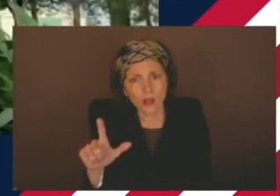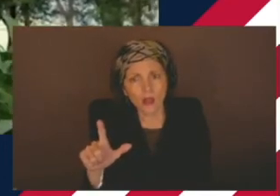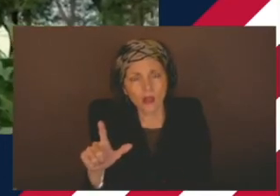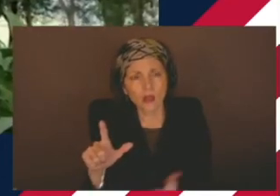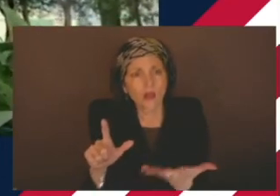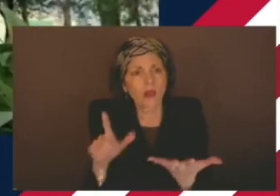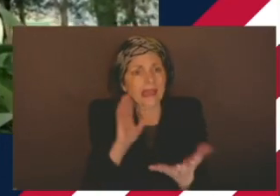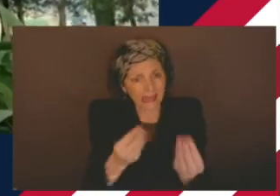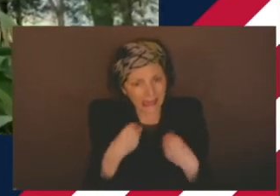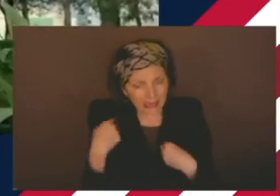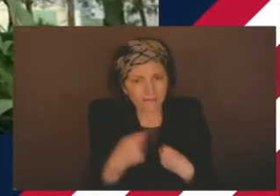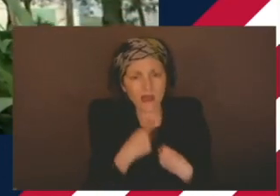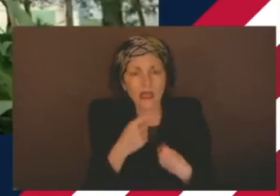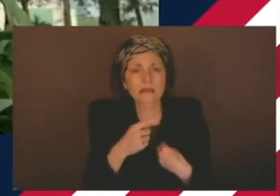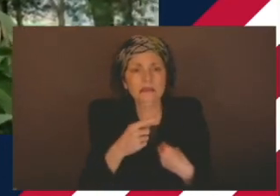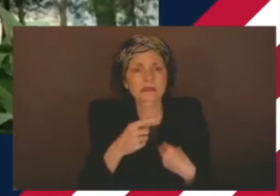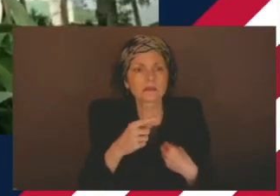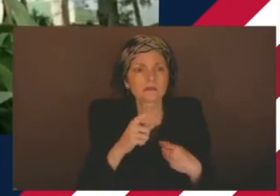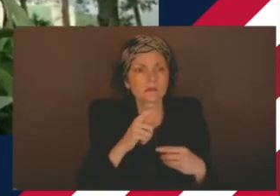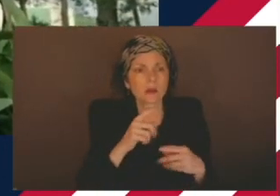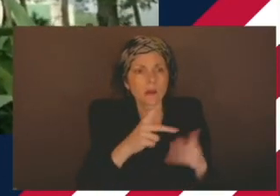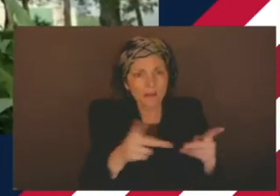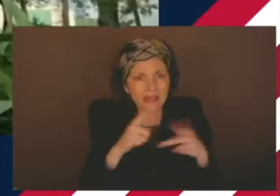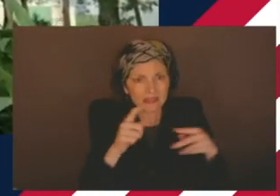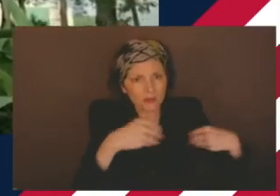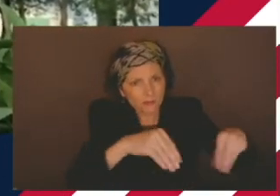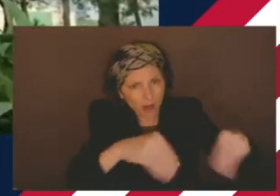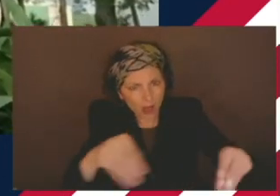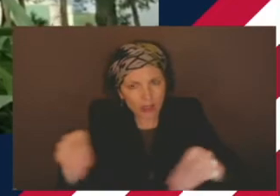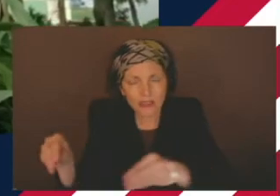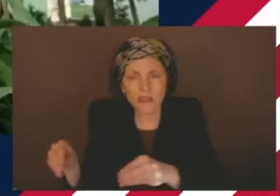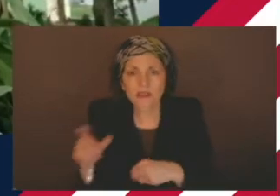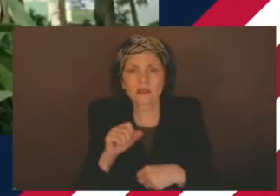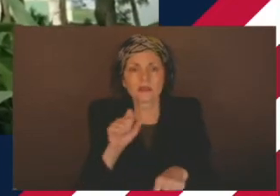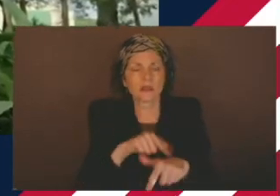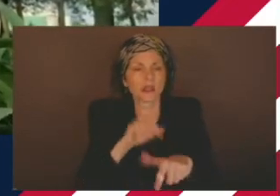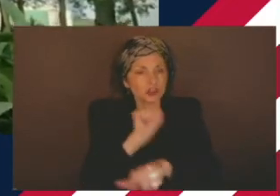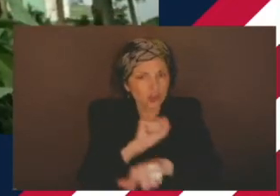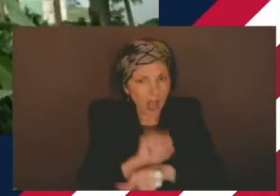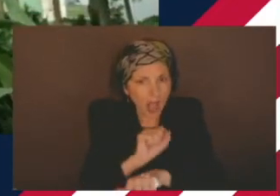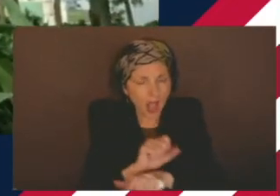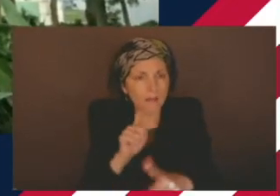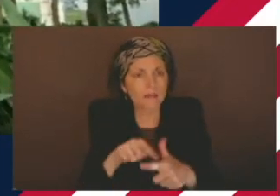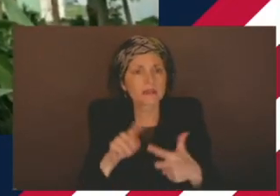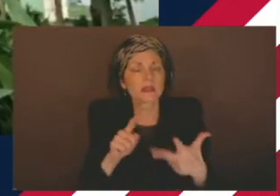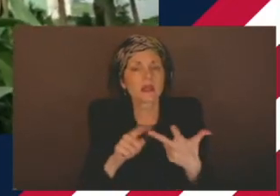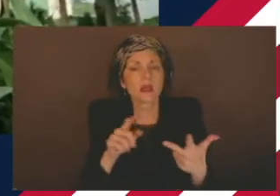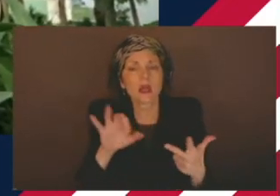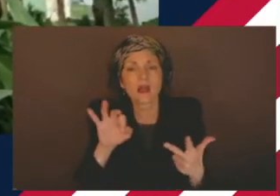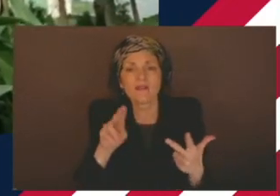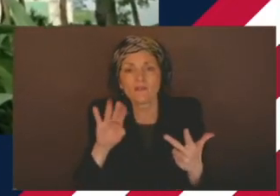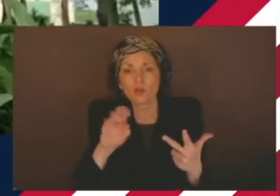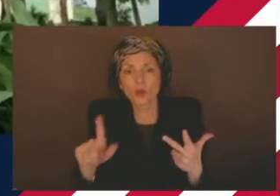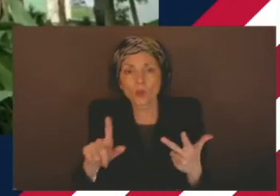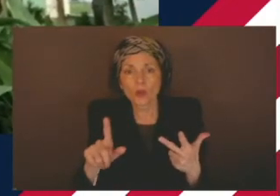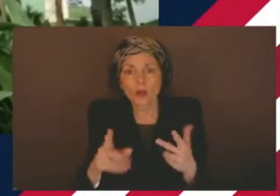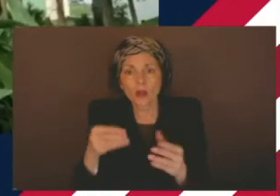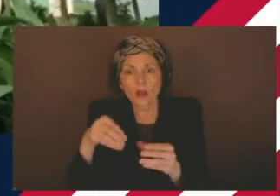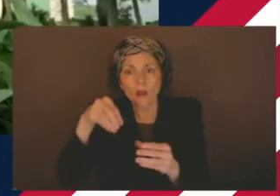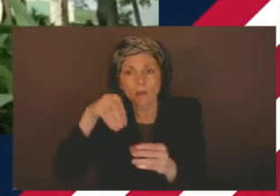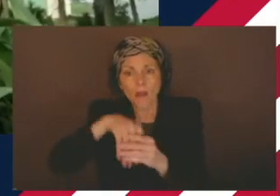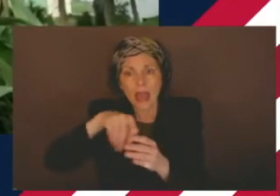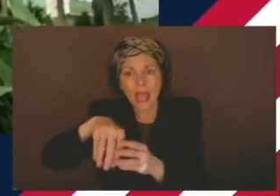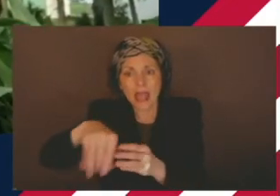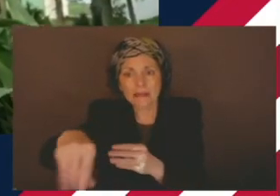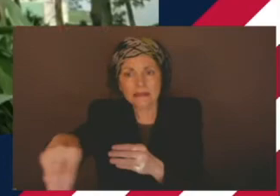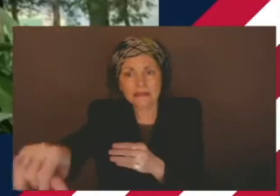jobs, many renewable fuel plants, and also give consumers choices at the pump